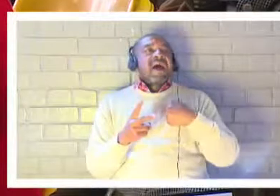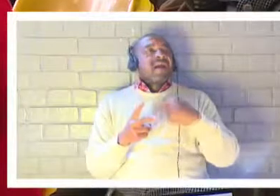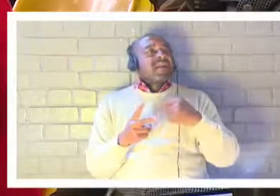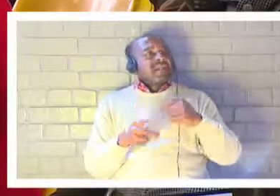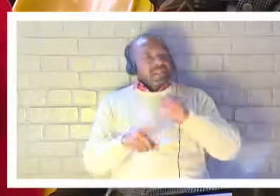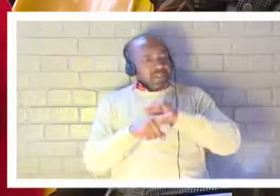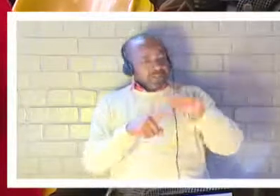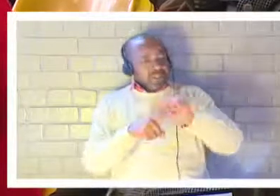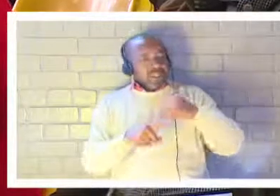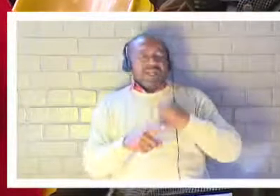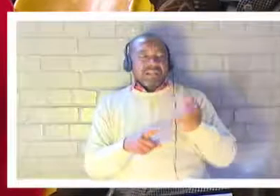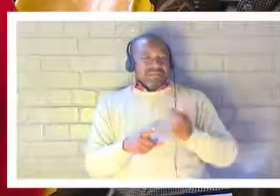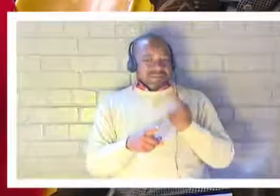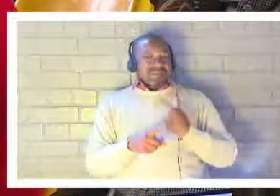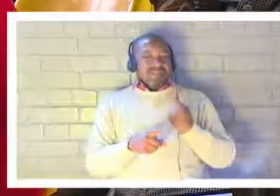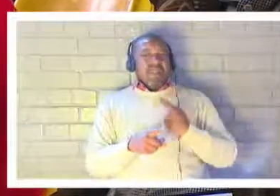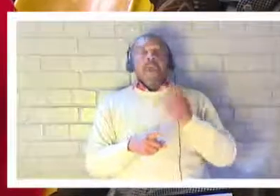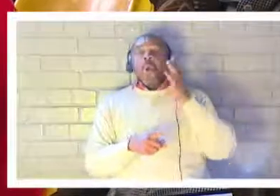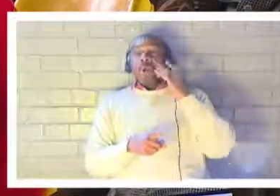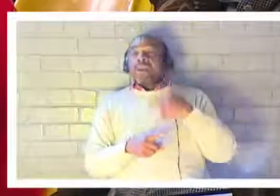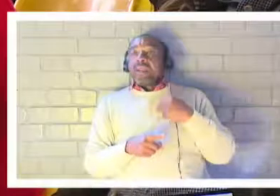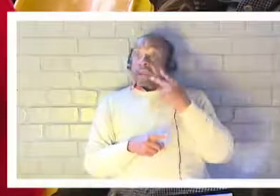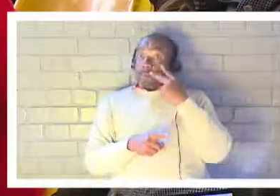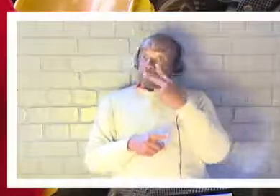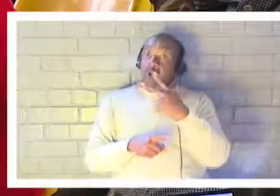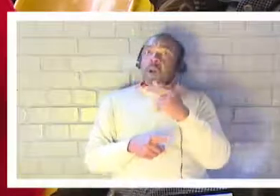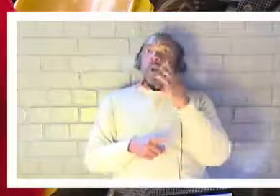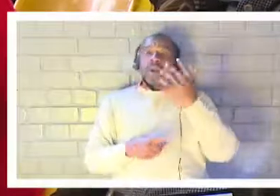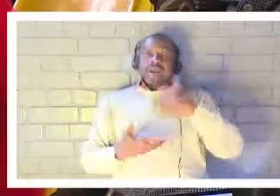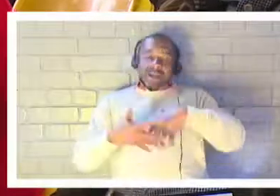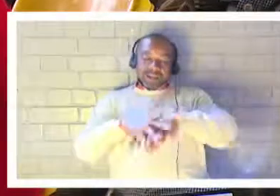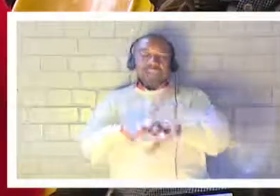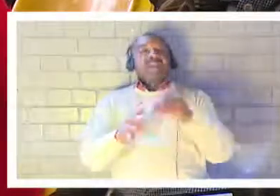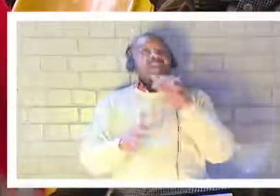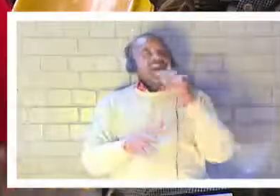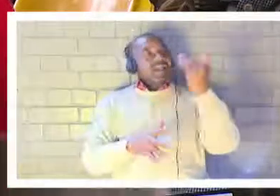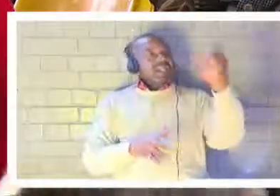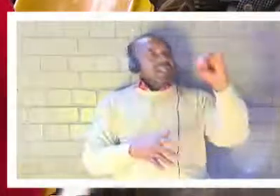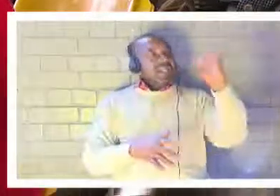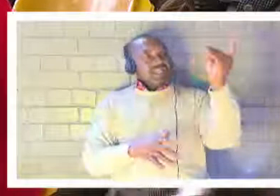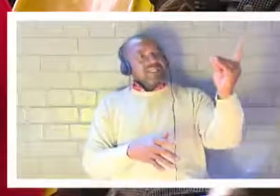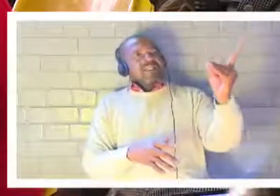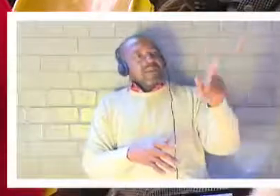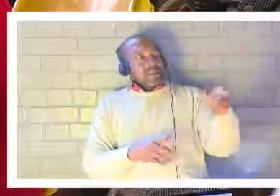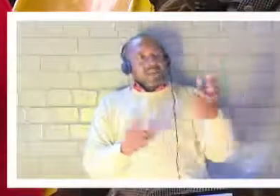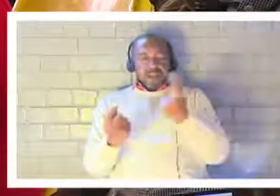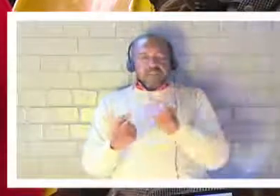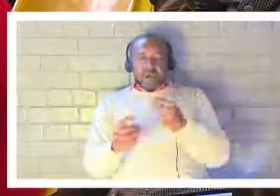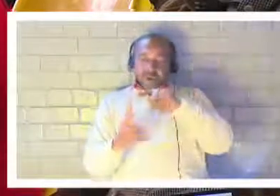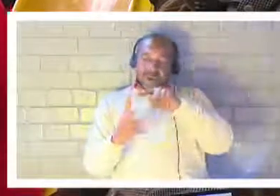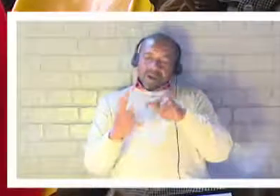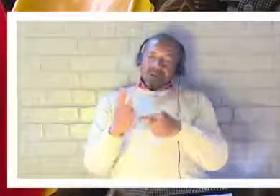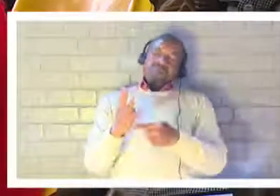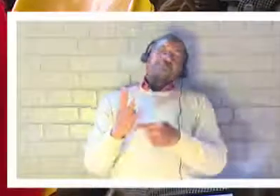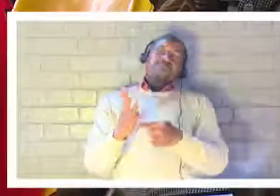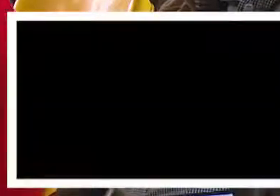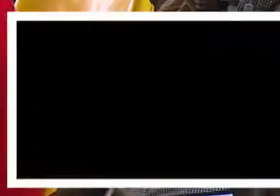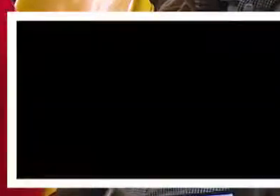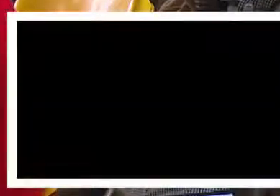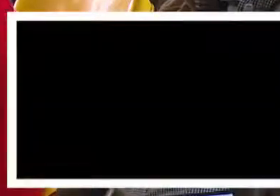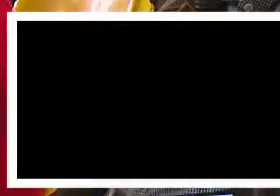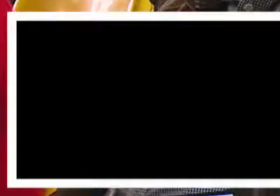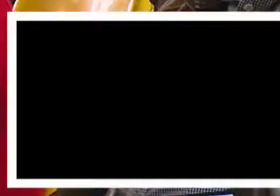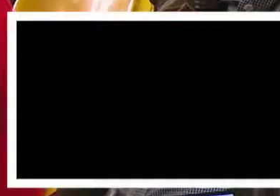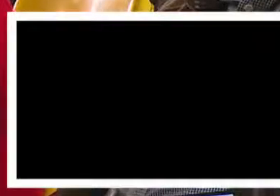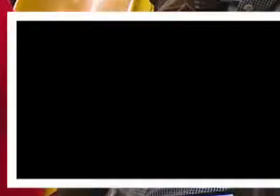training ourselves as well when we see, you know, when we engage with DID, this is what they do, specifications,